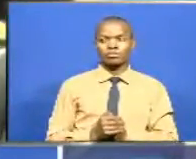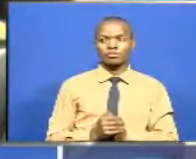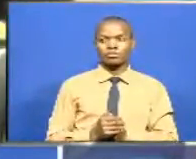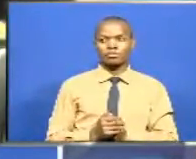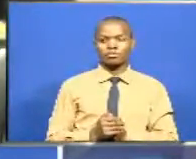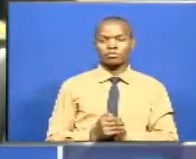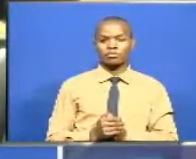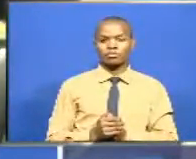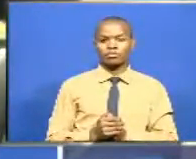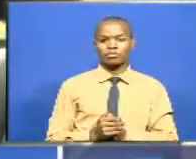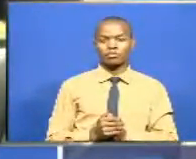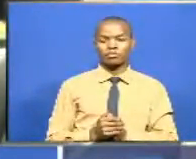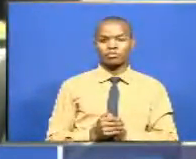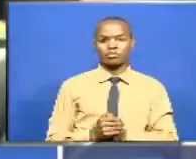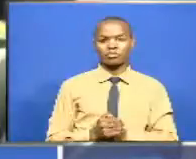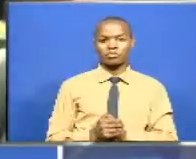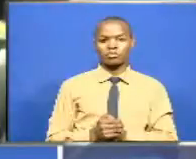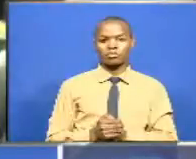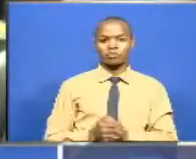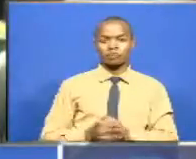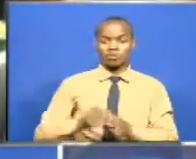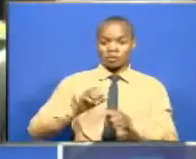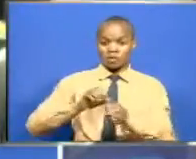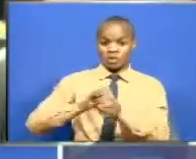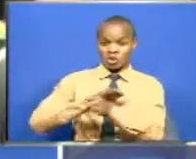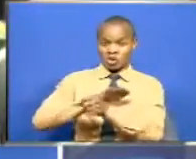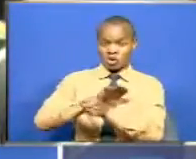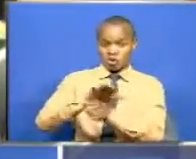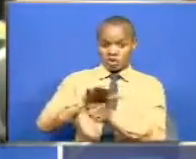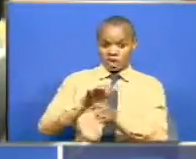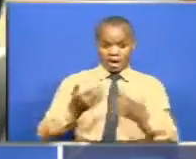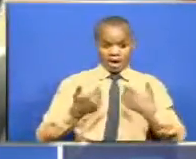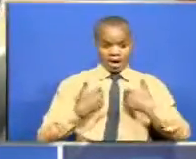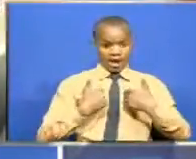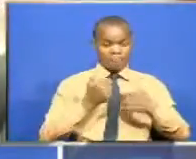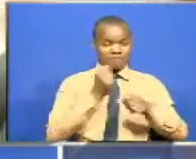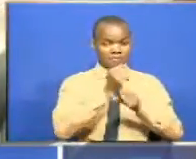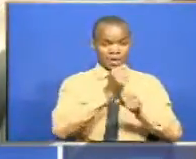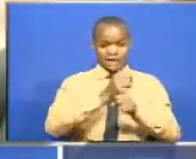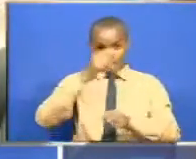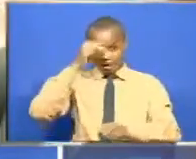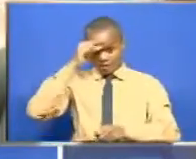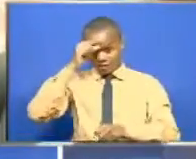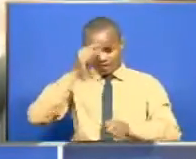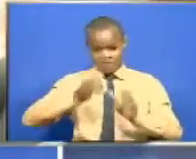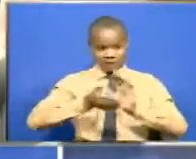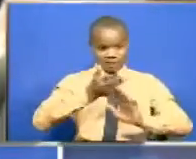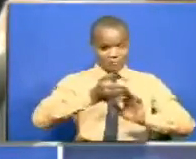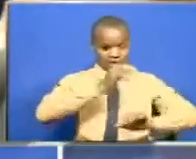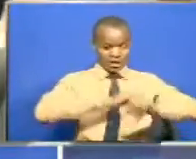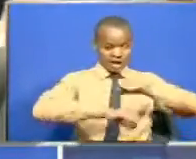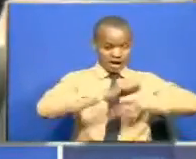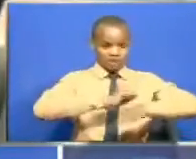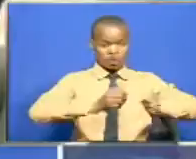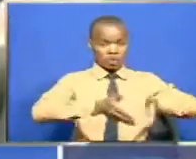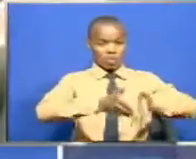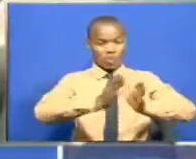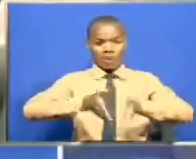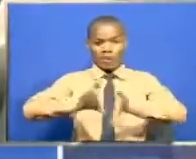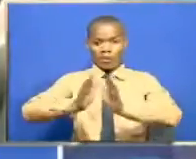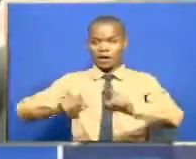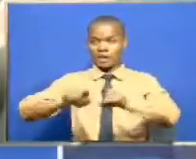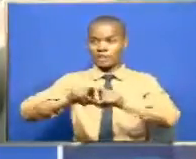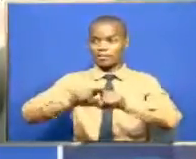this disease has also created necessity for government now to look at infrastructure. And this is our recommendation, will be